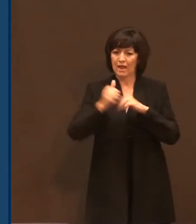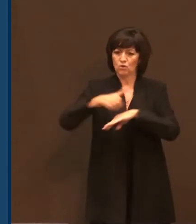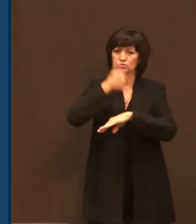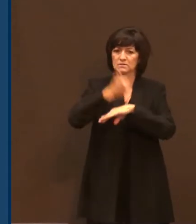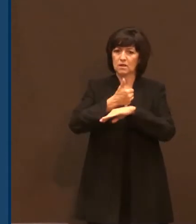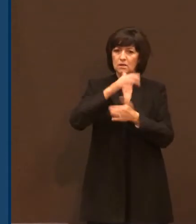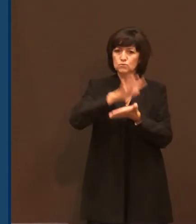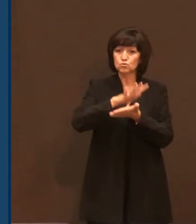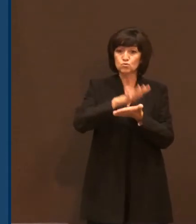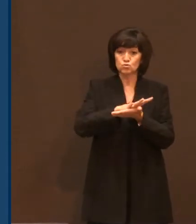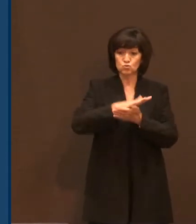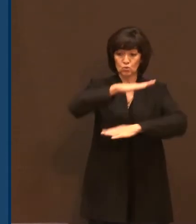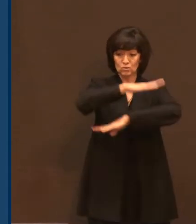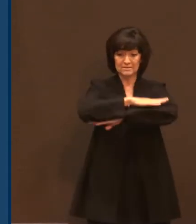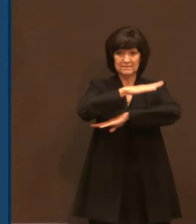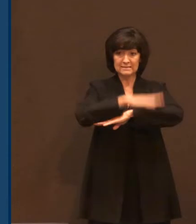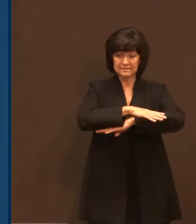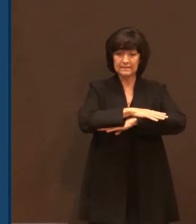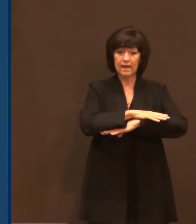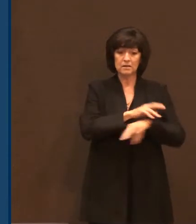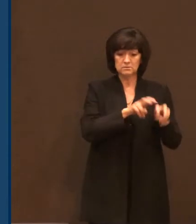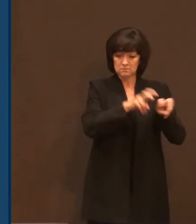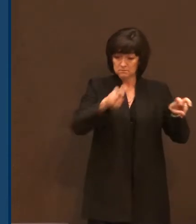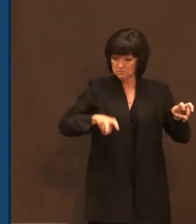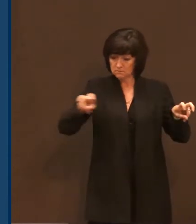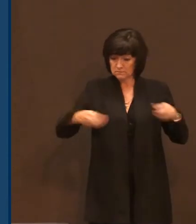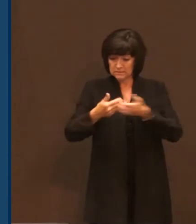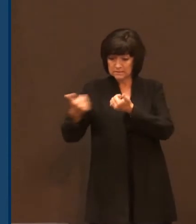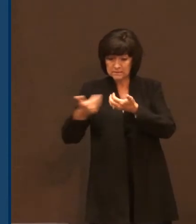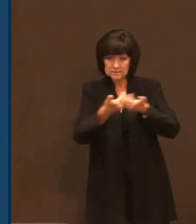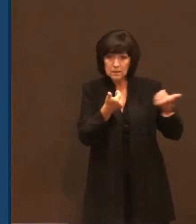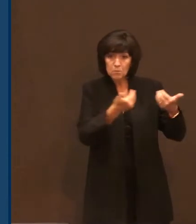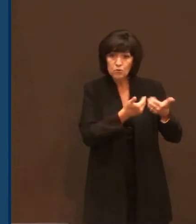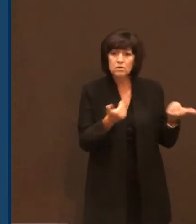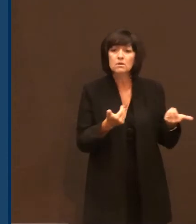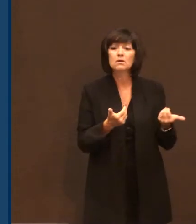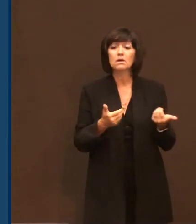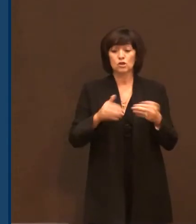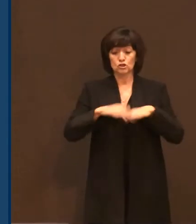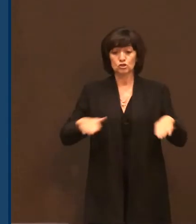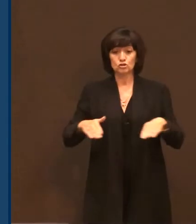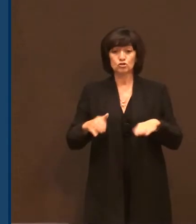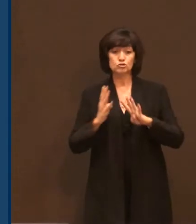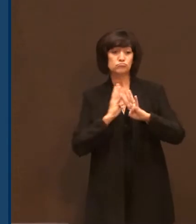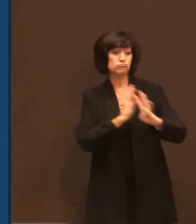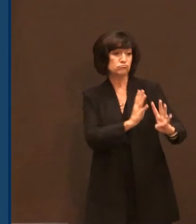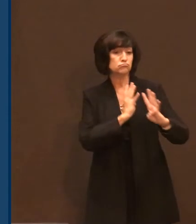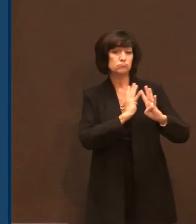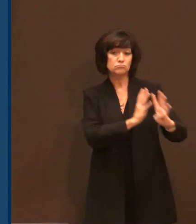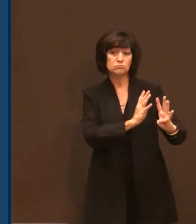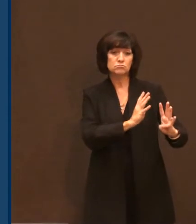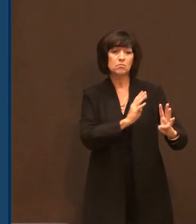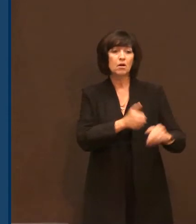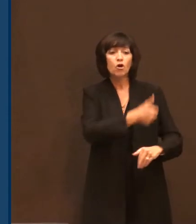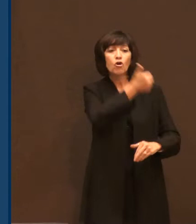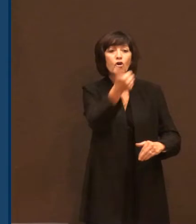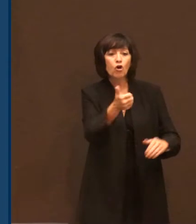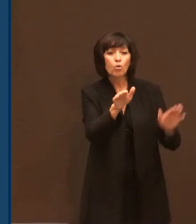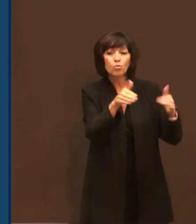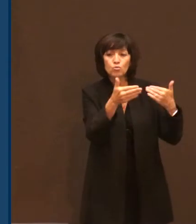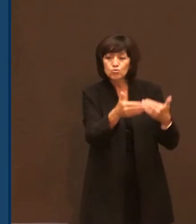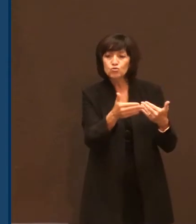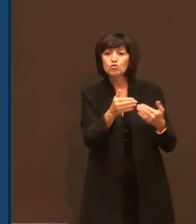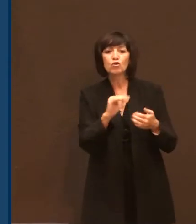move children from room to room, how to feed children safely, how to move children to and from buses